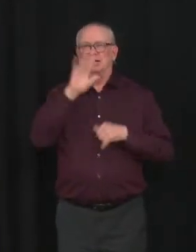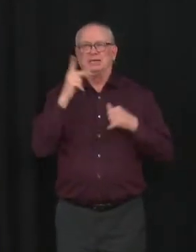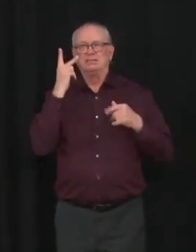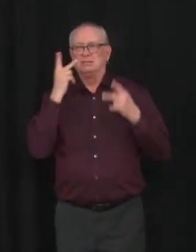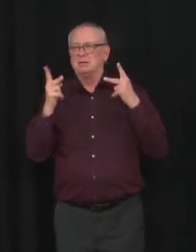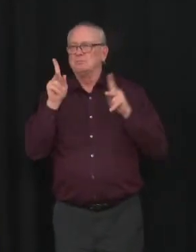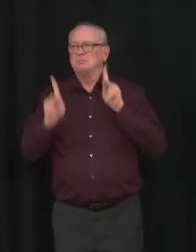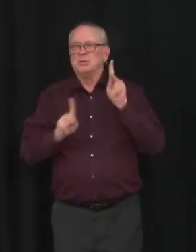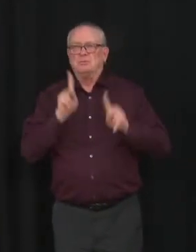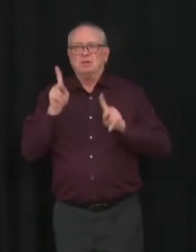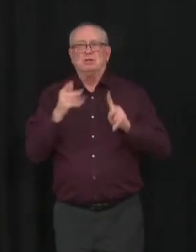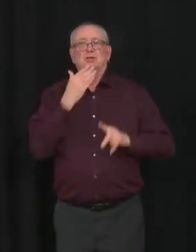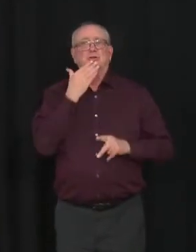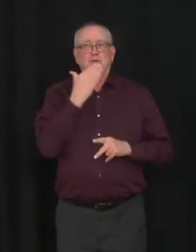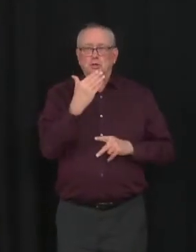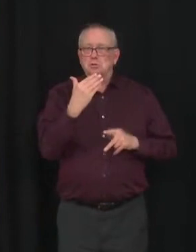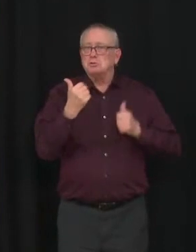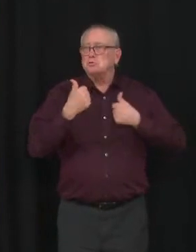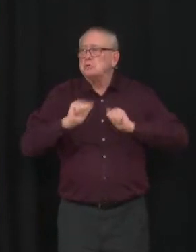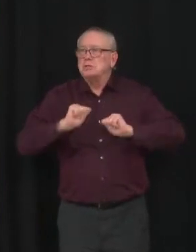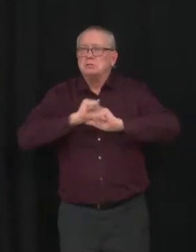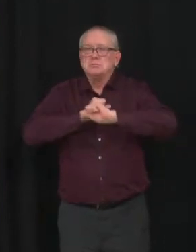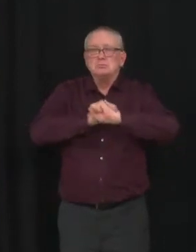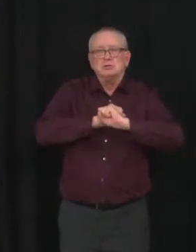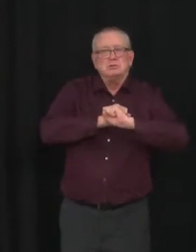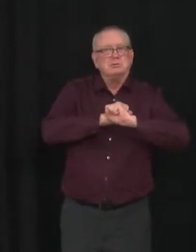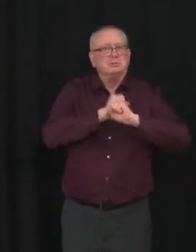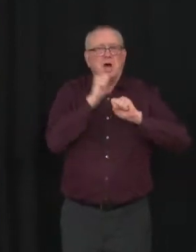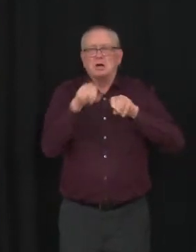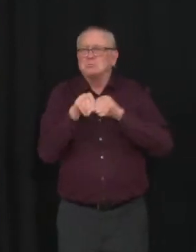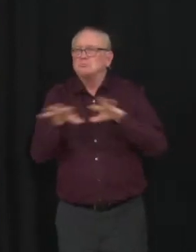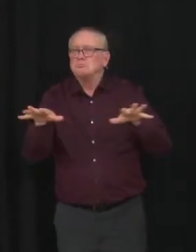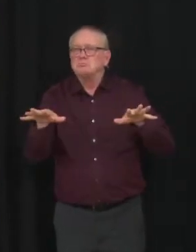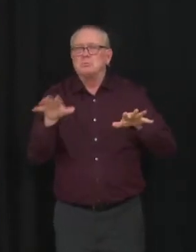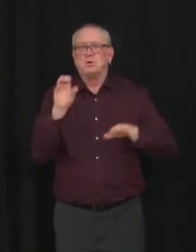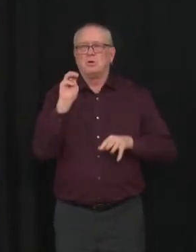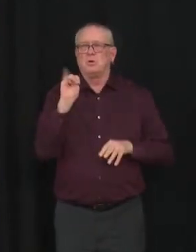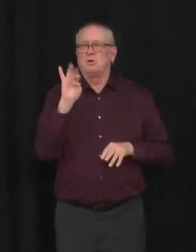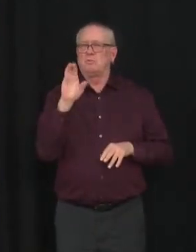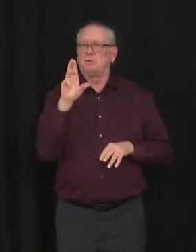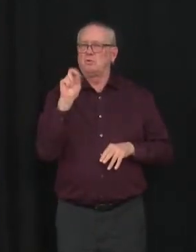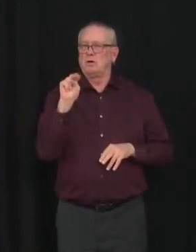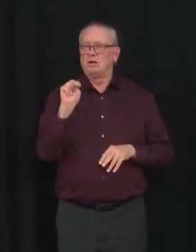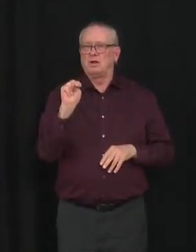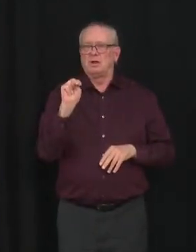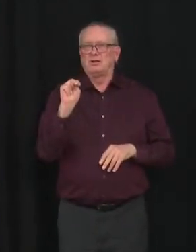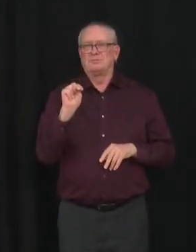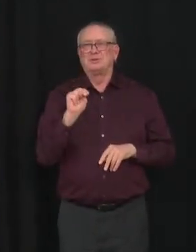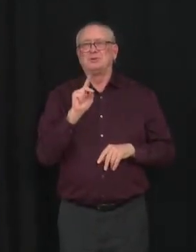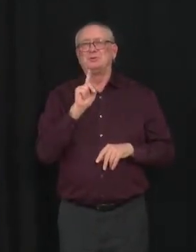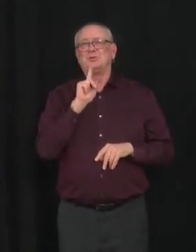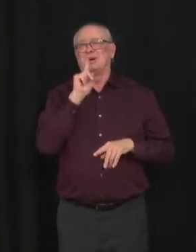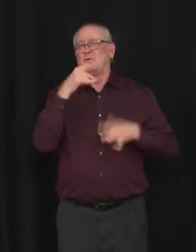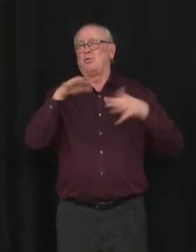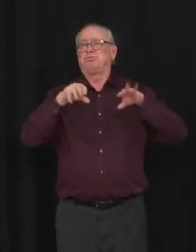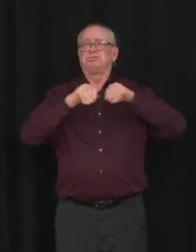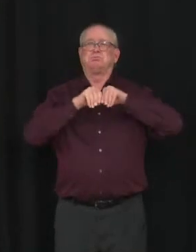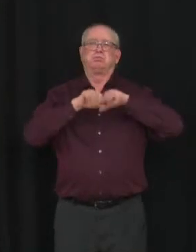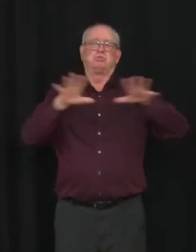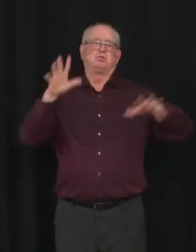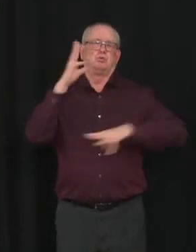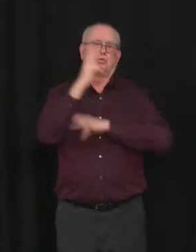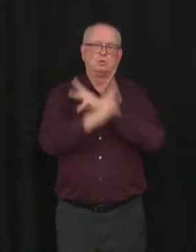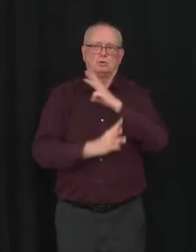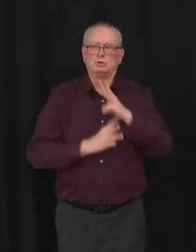themselves and the health system from the Omicron variant that is moving rapidly all around the world. Our active cases have gone from